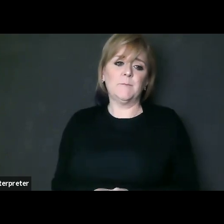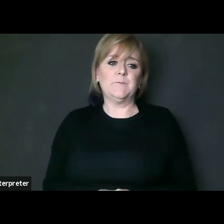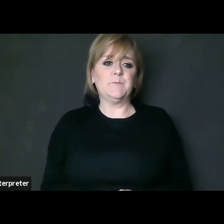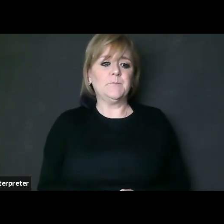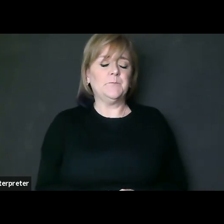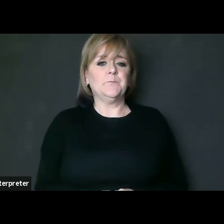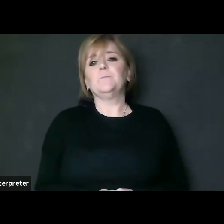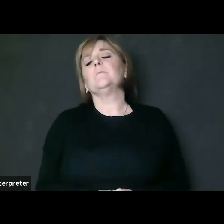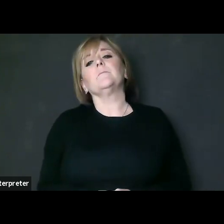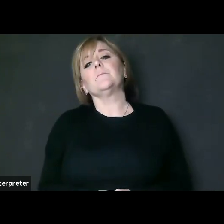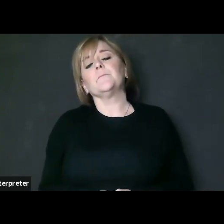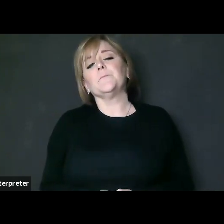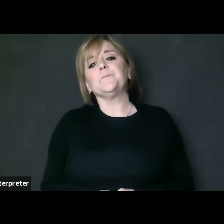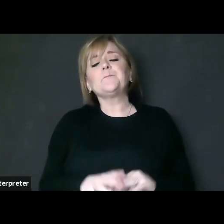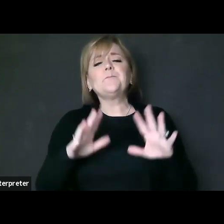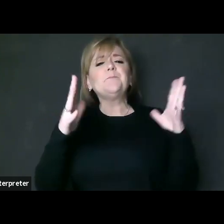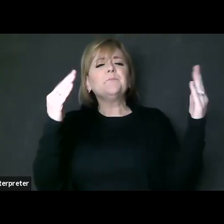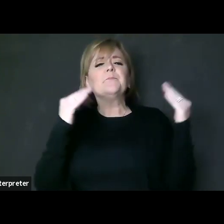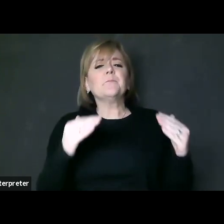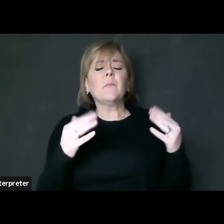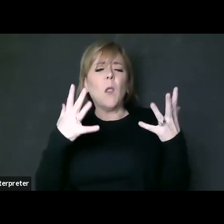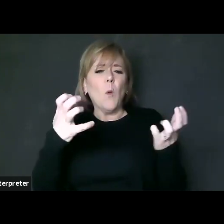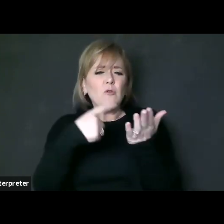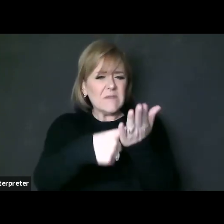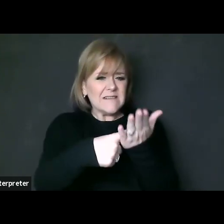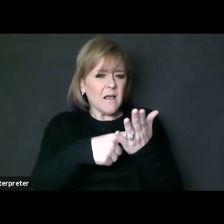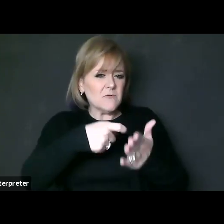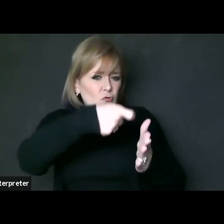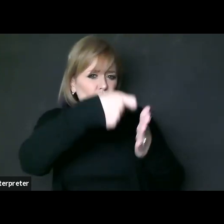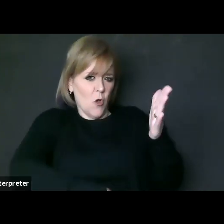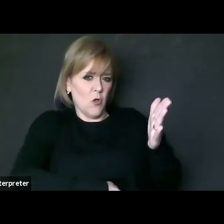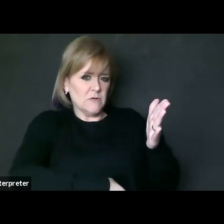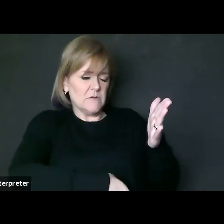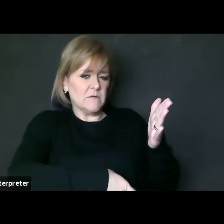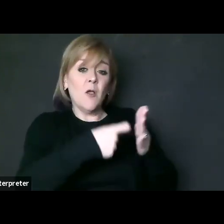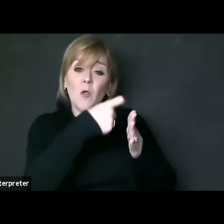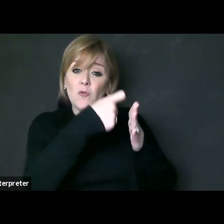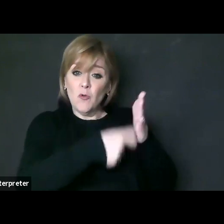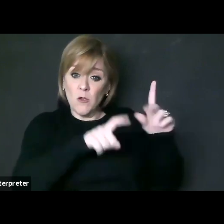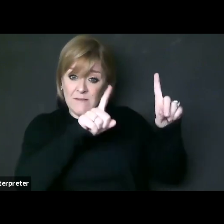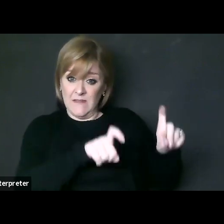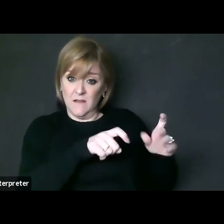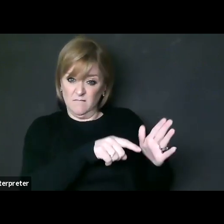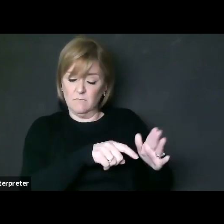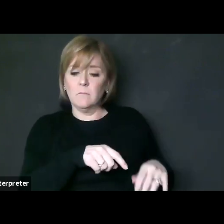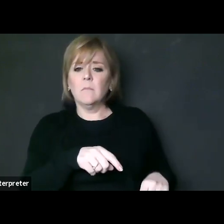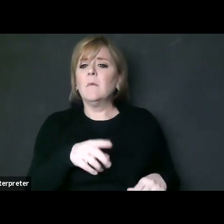Let me talk about cost real quick. We want to make certain that no citizen